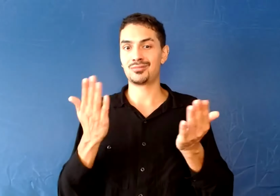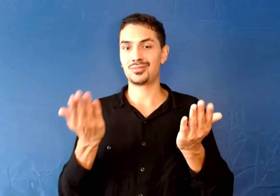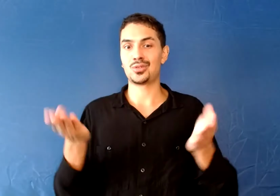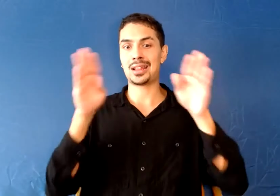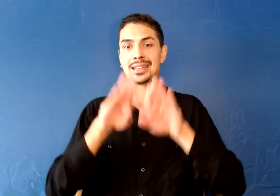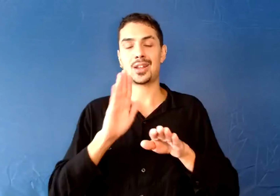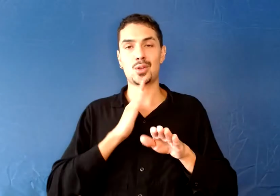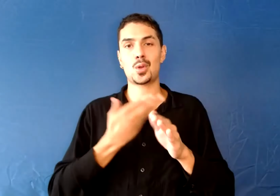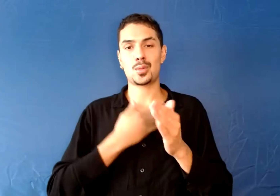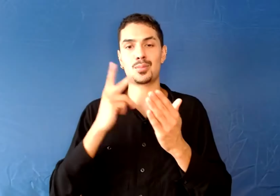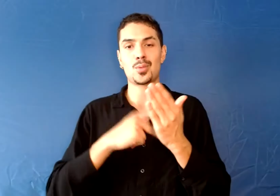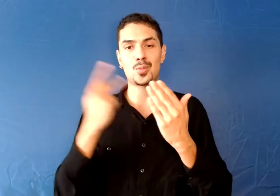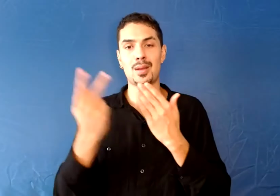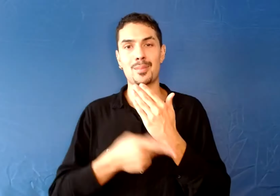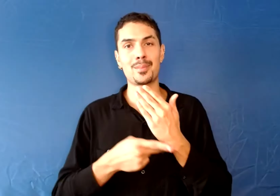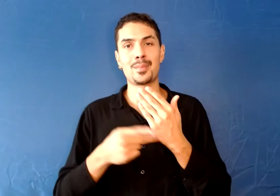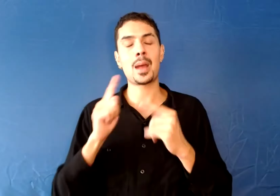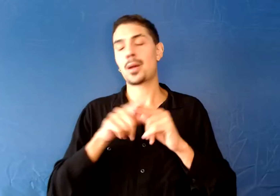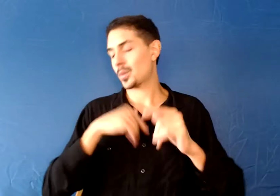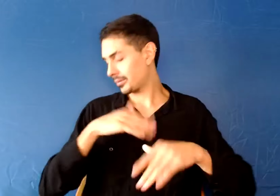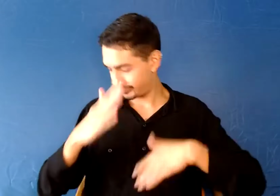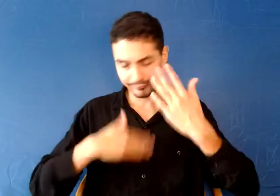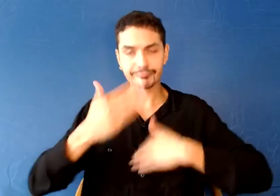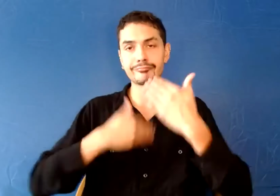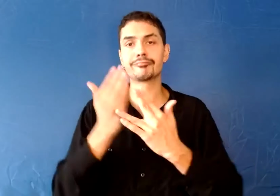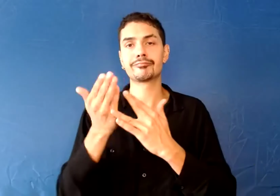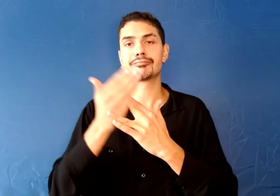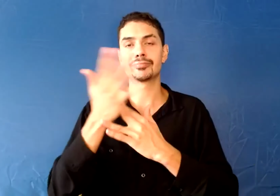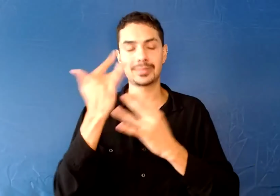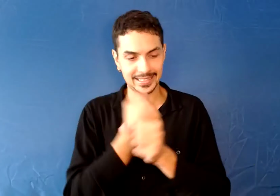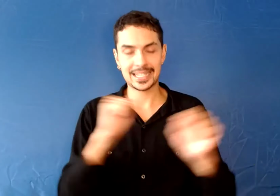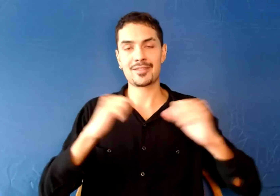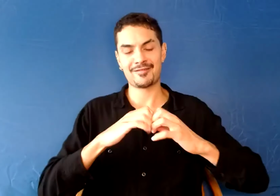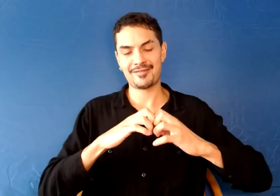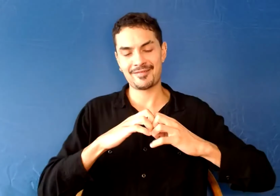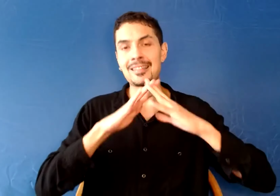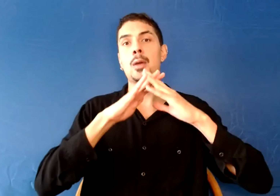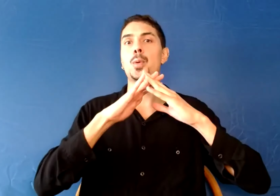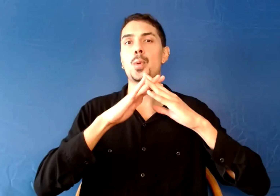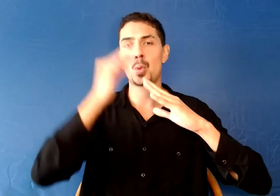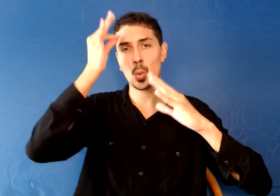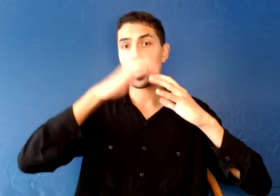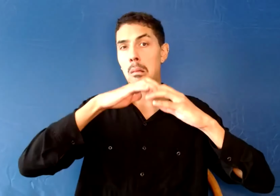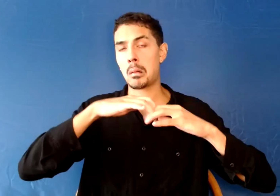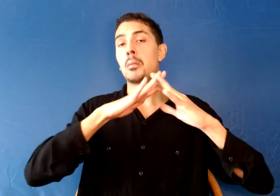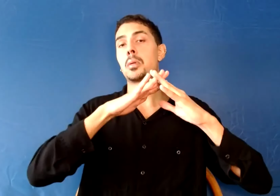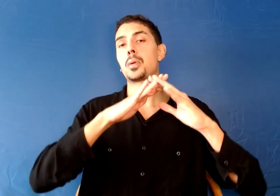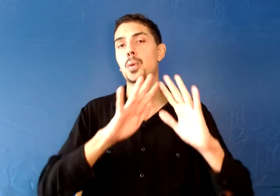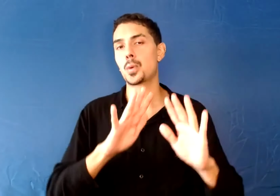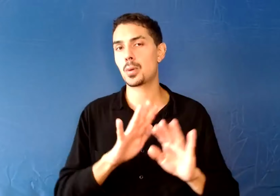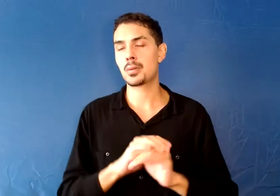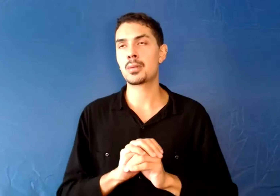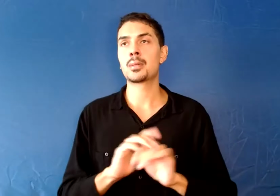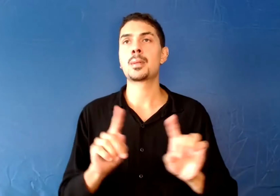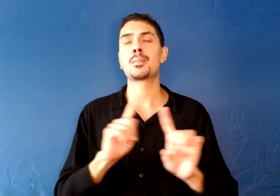you know, we were able to get through that and save it. But you know, it was